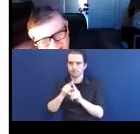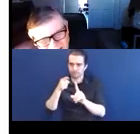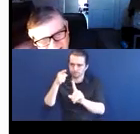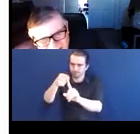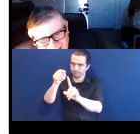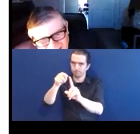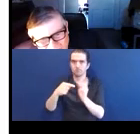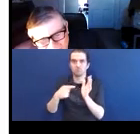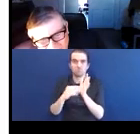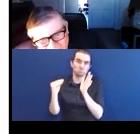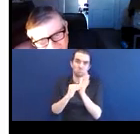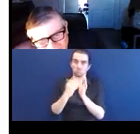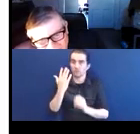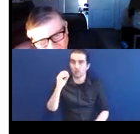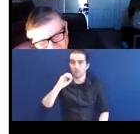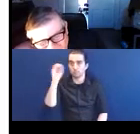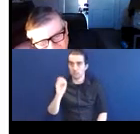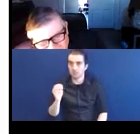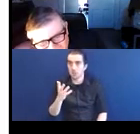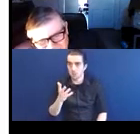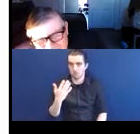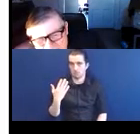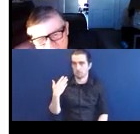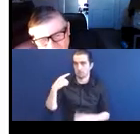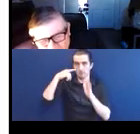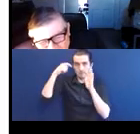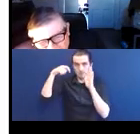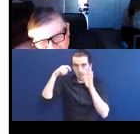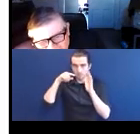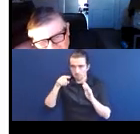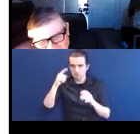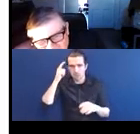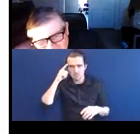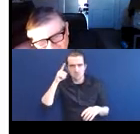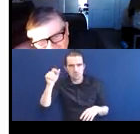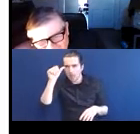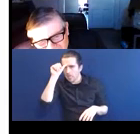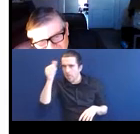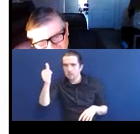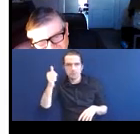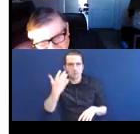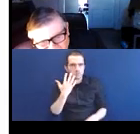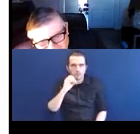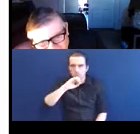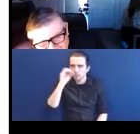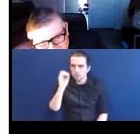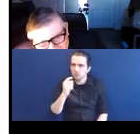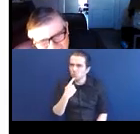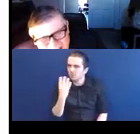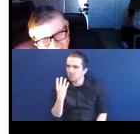And quotas are around the place. How do we make governments do that? How do we make